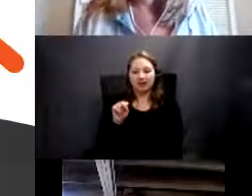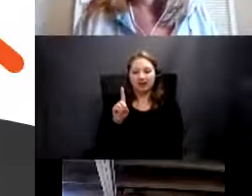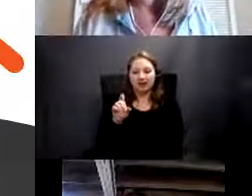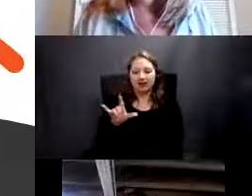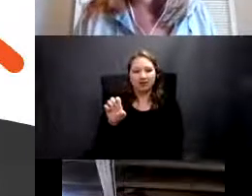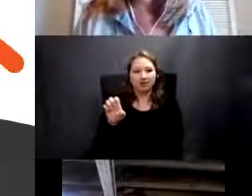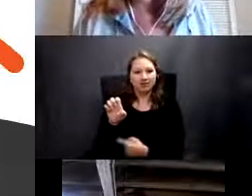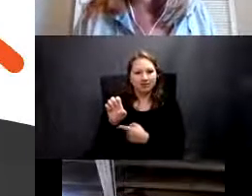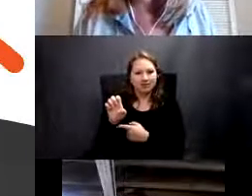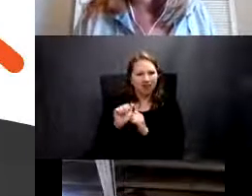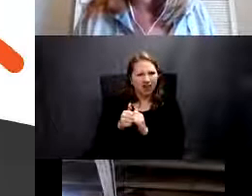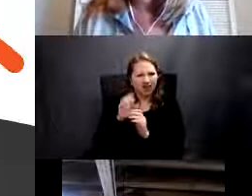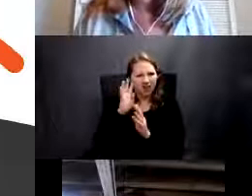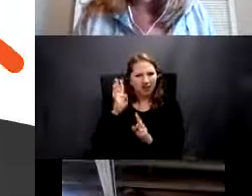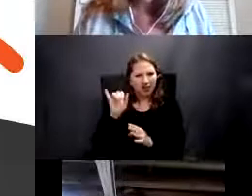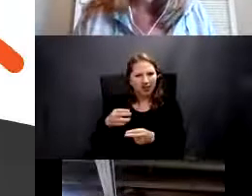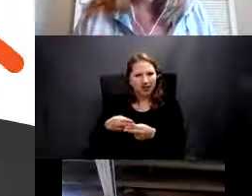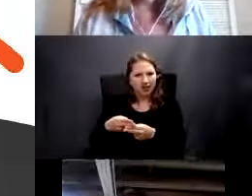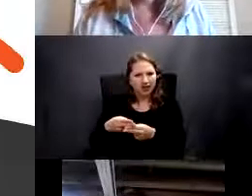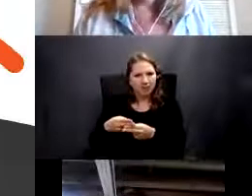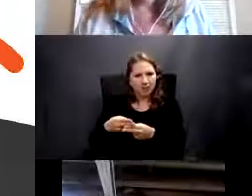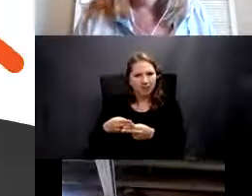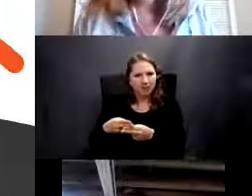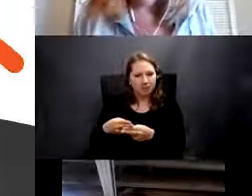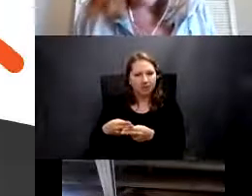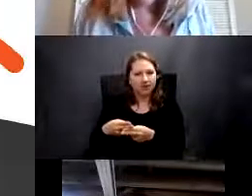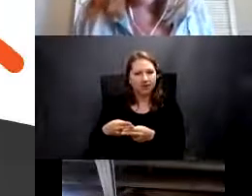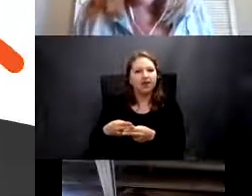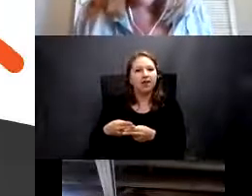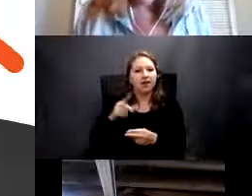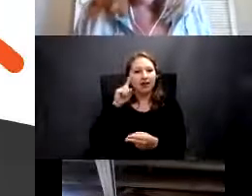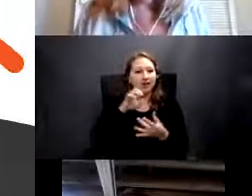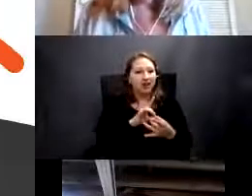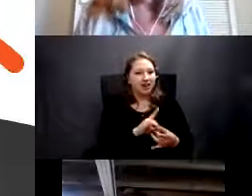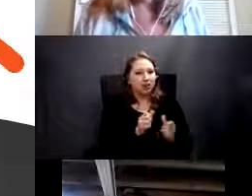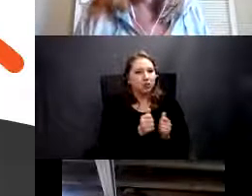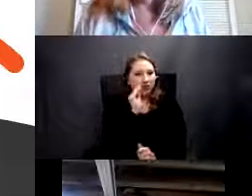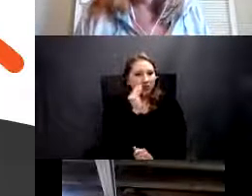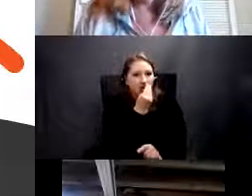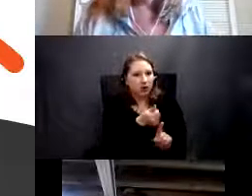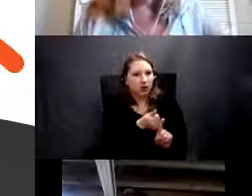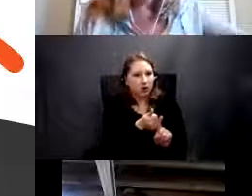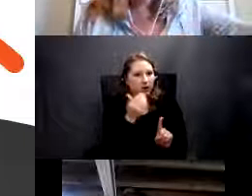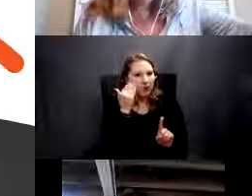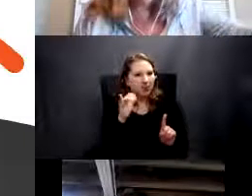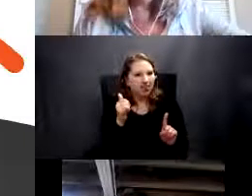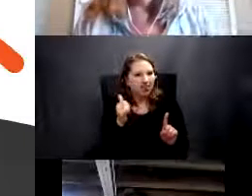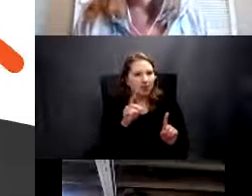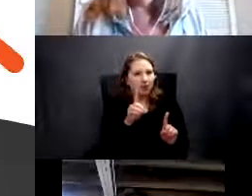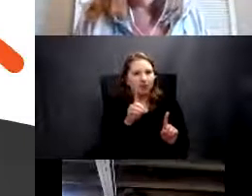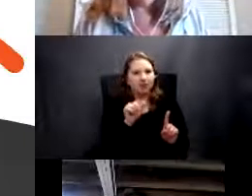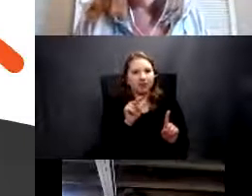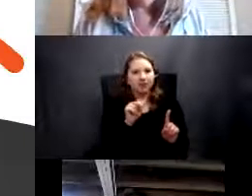about. I made a connection with dandelions and very much